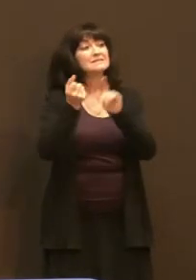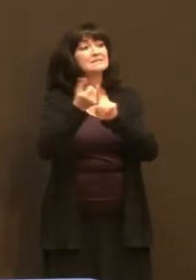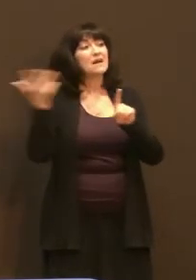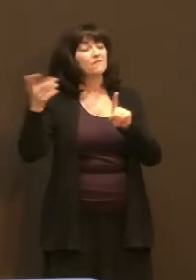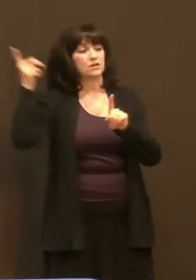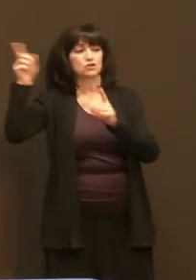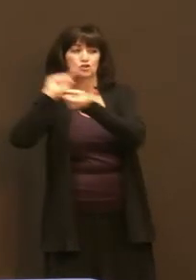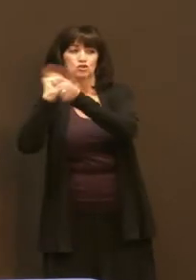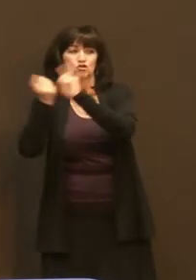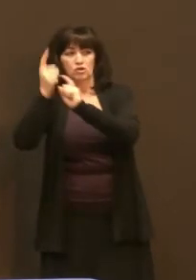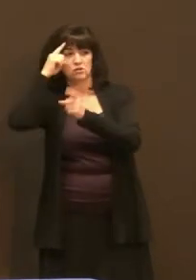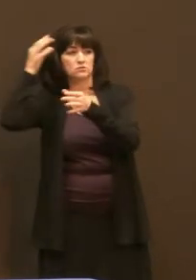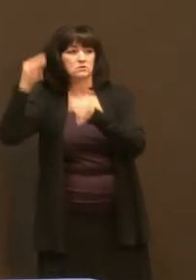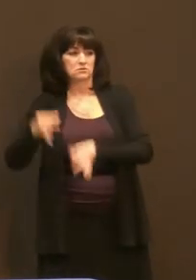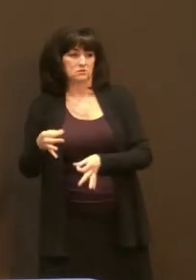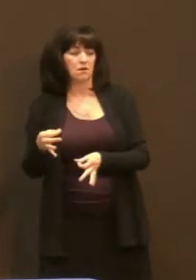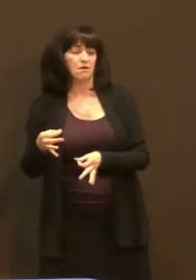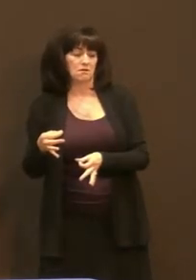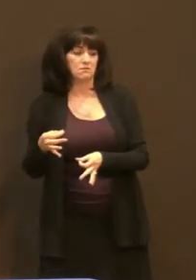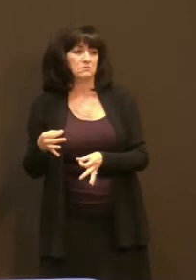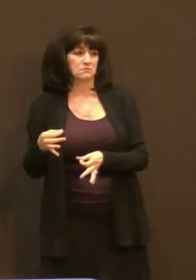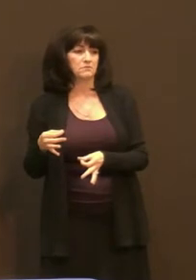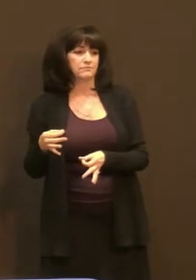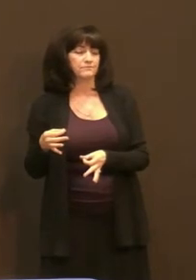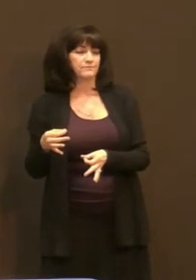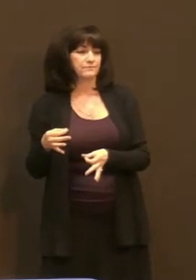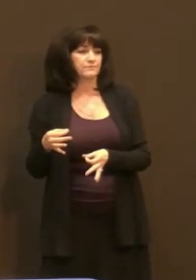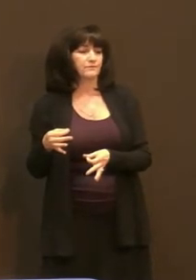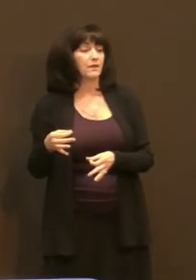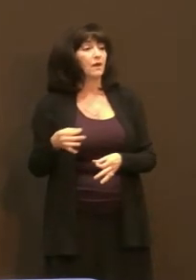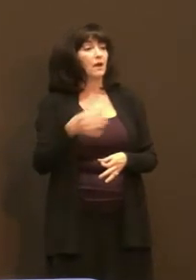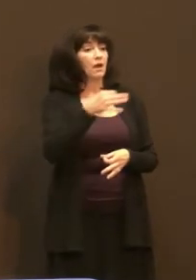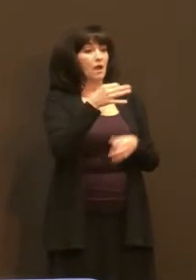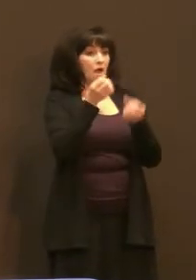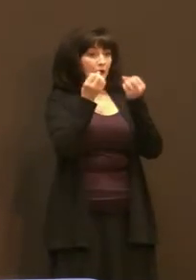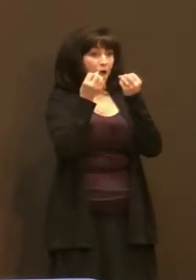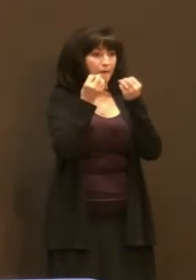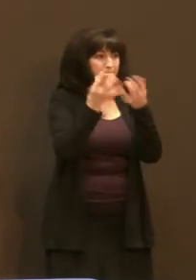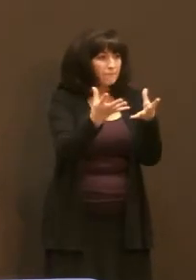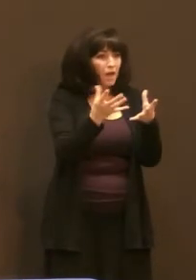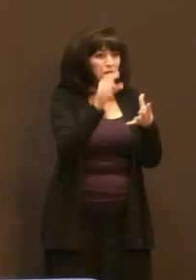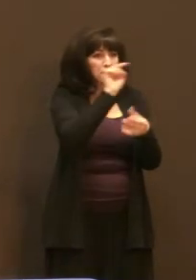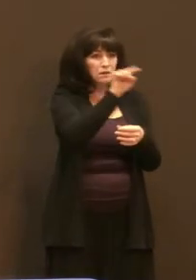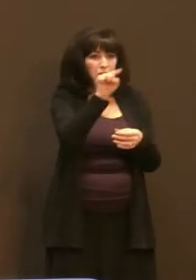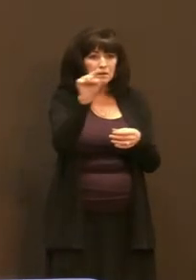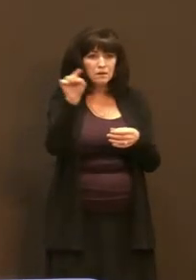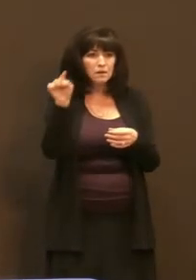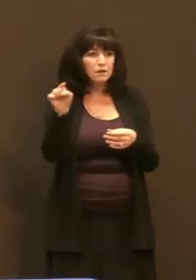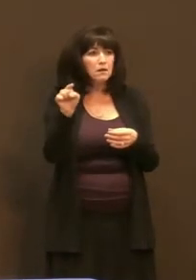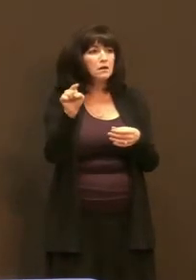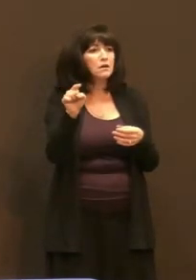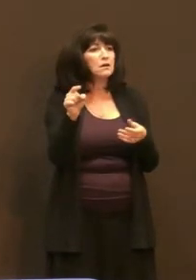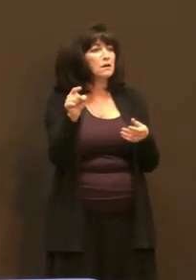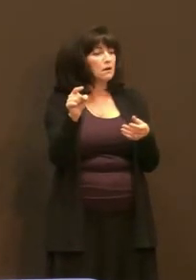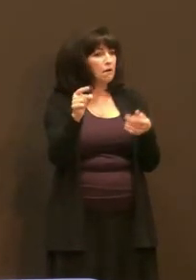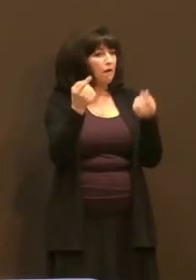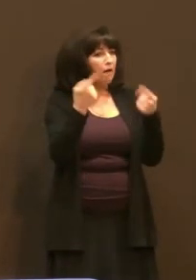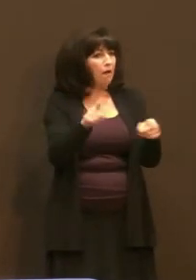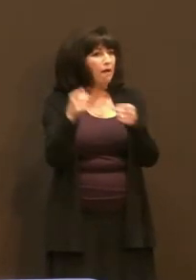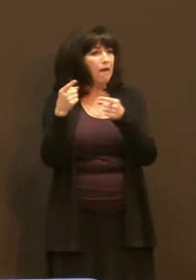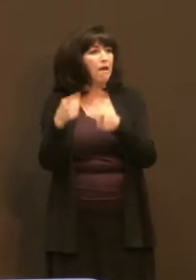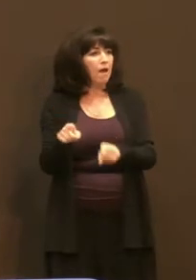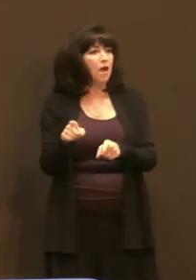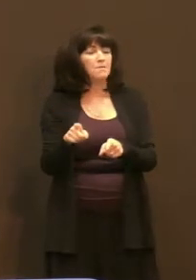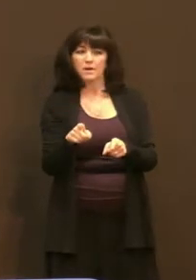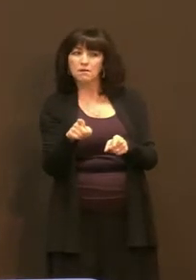When you have a cluster of cases in any setting, you get to a point where it's not really necessary, helpful